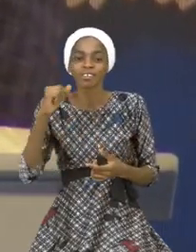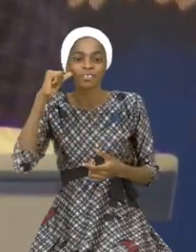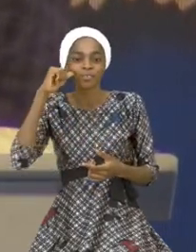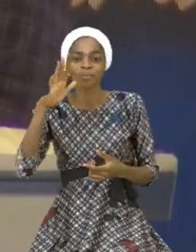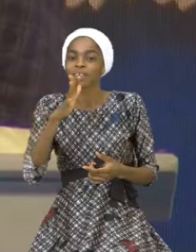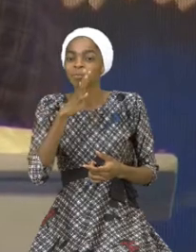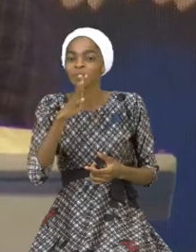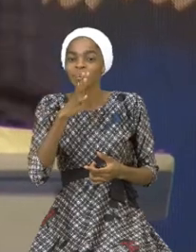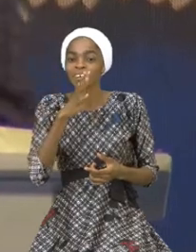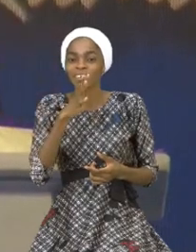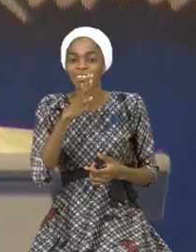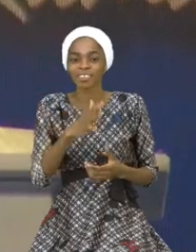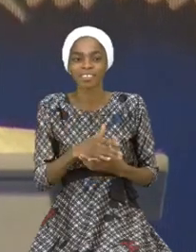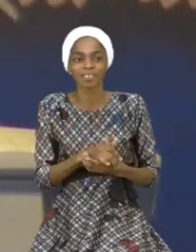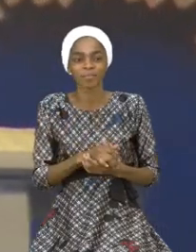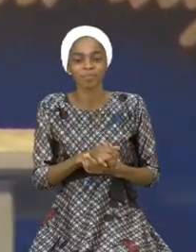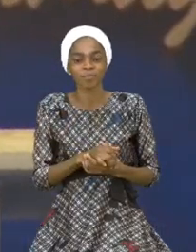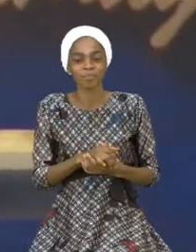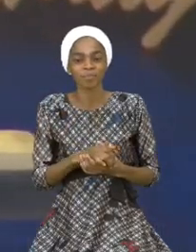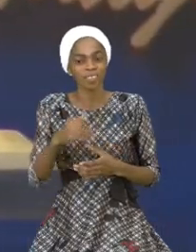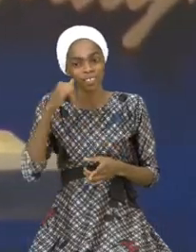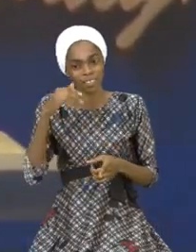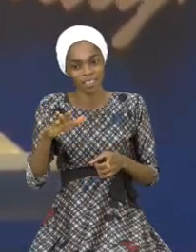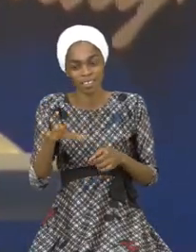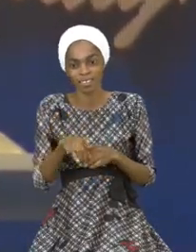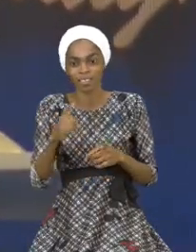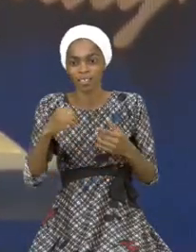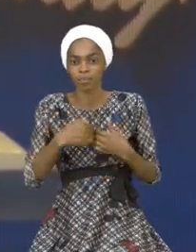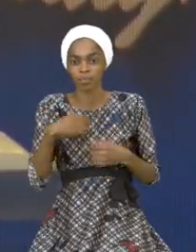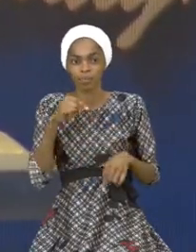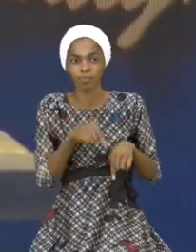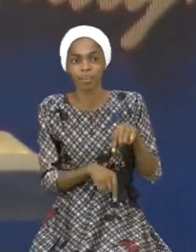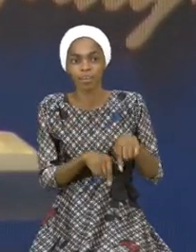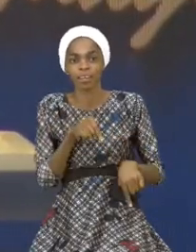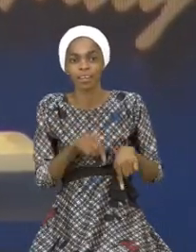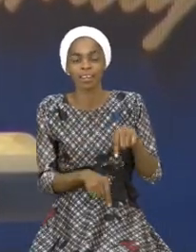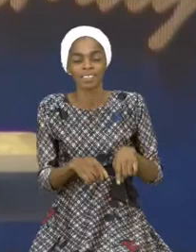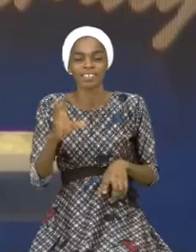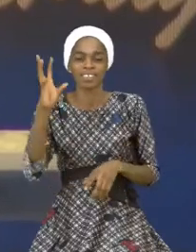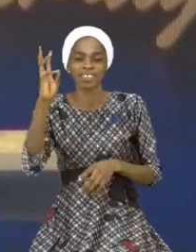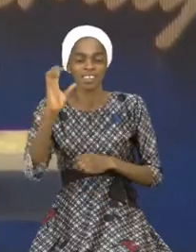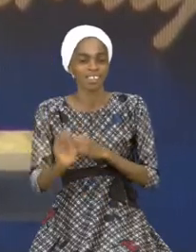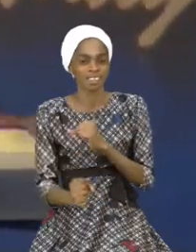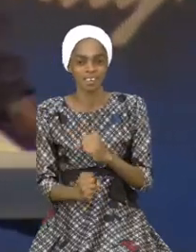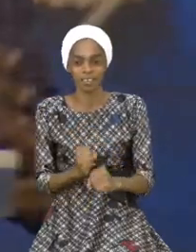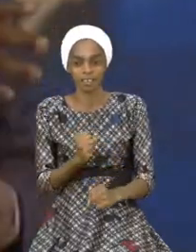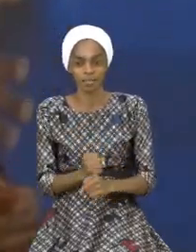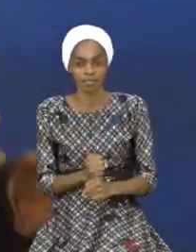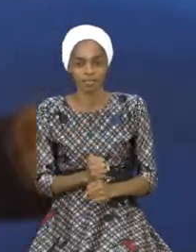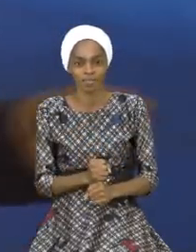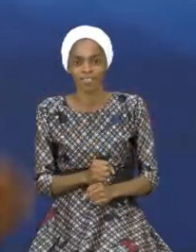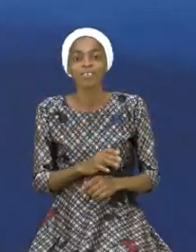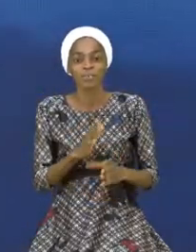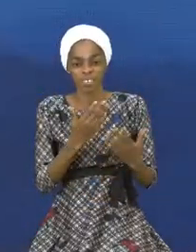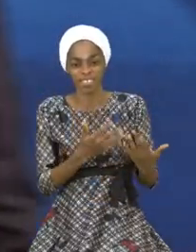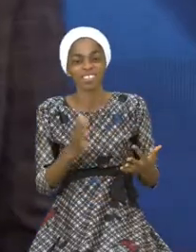actually. She had been paralyzed for 6 years. Don't let me tell you